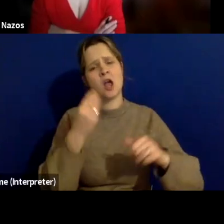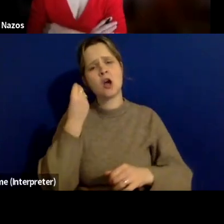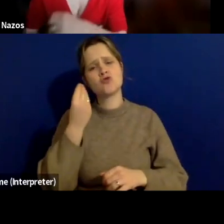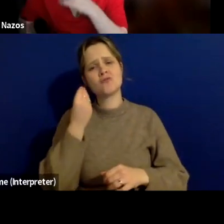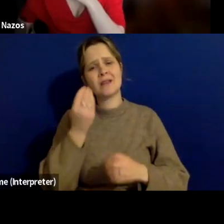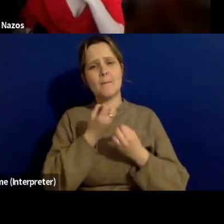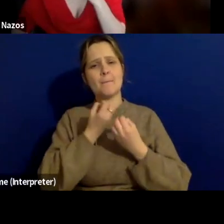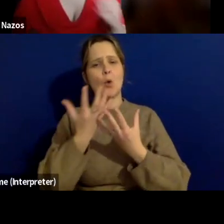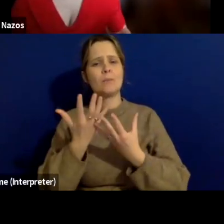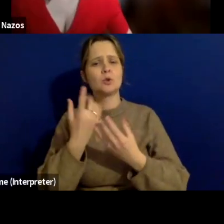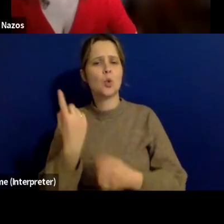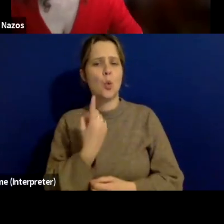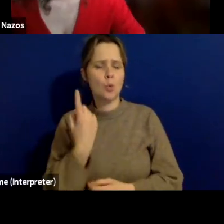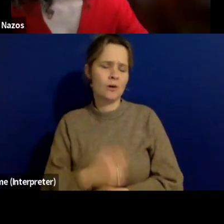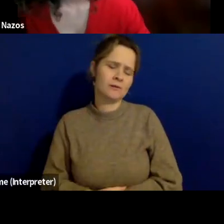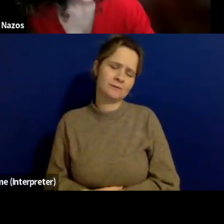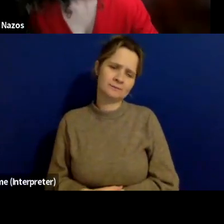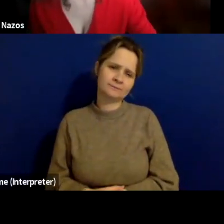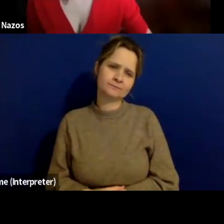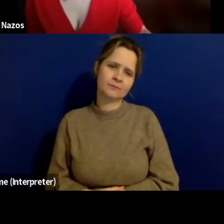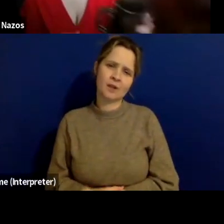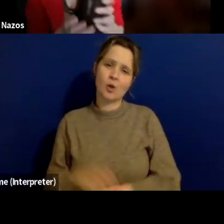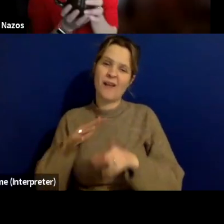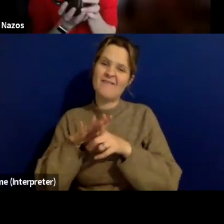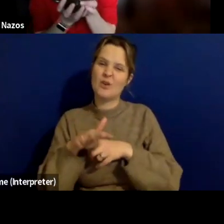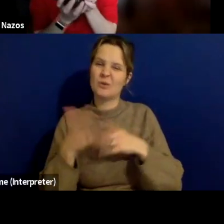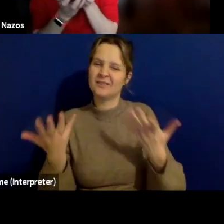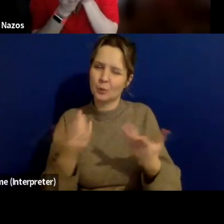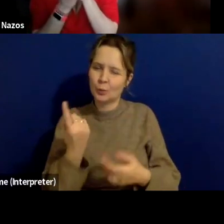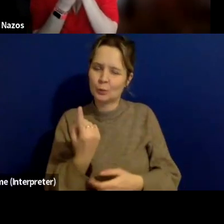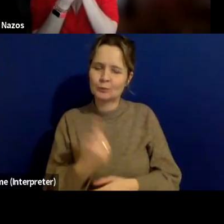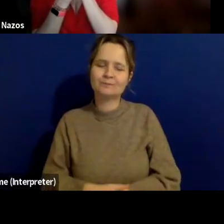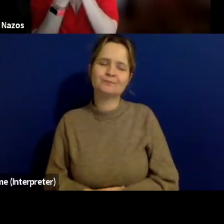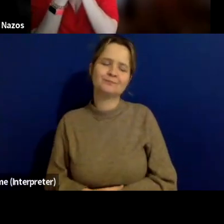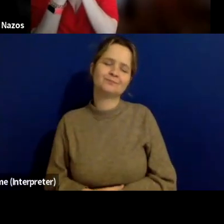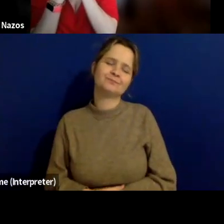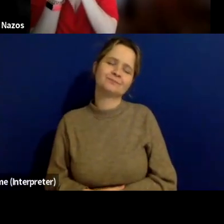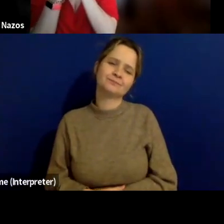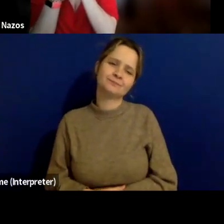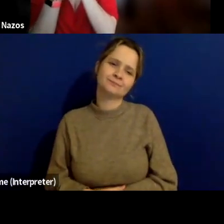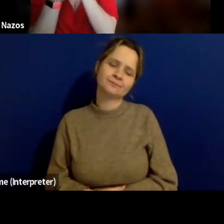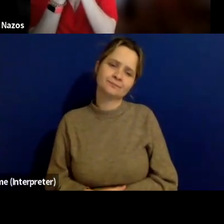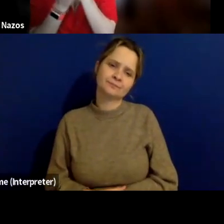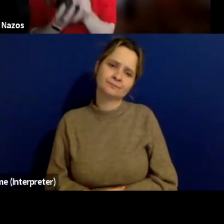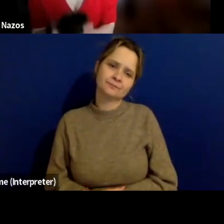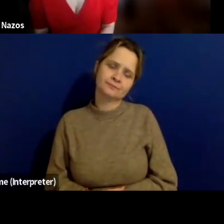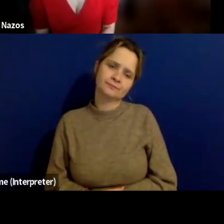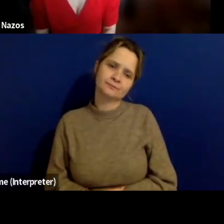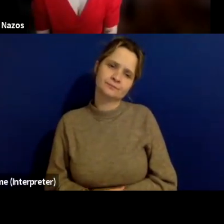and recommendations? Oh, yes. Well, I have to say that I am